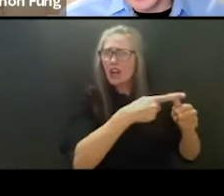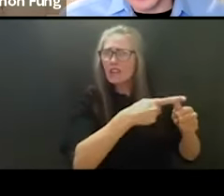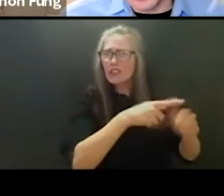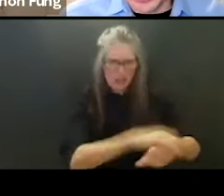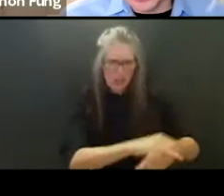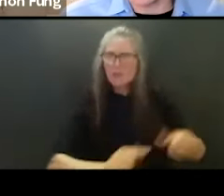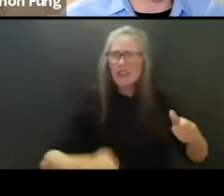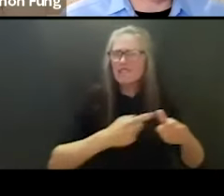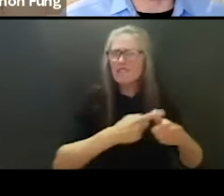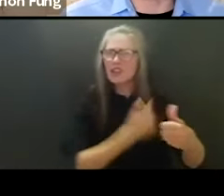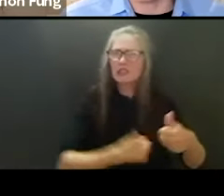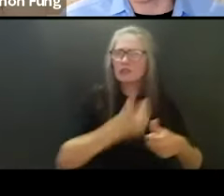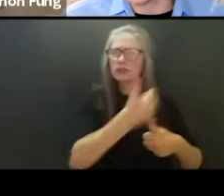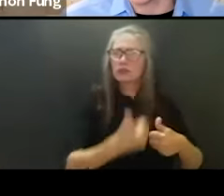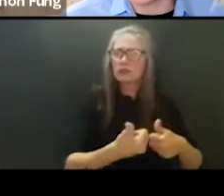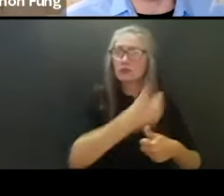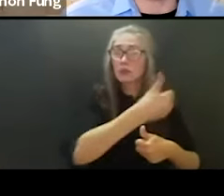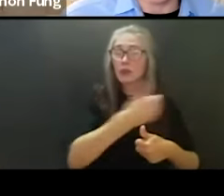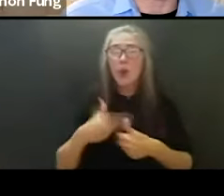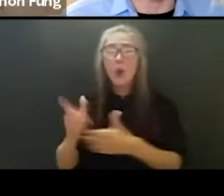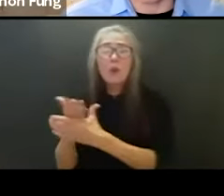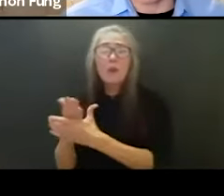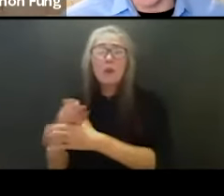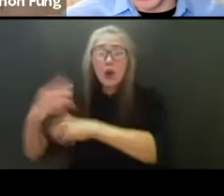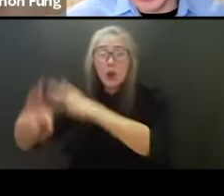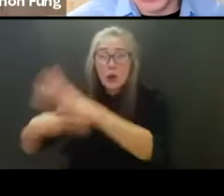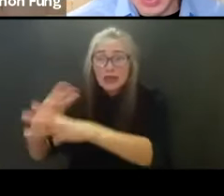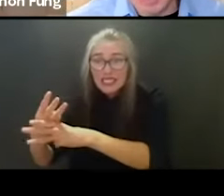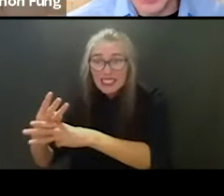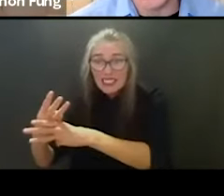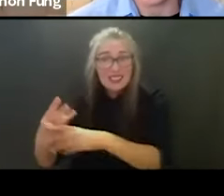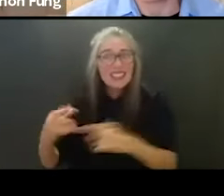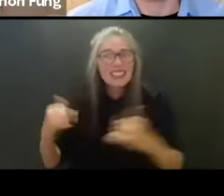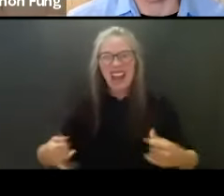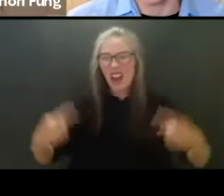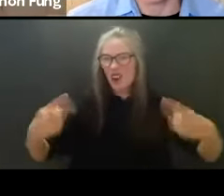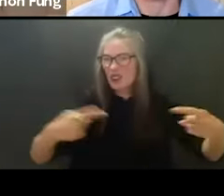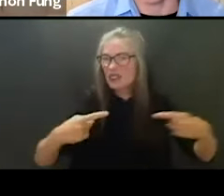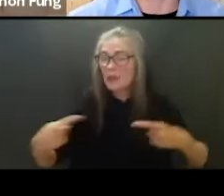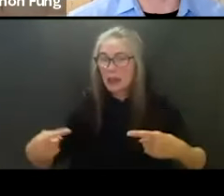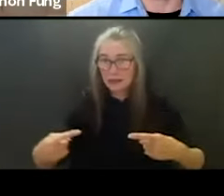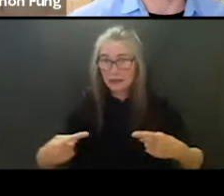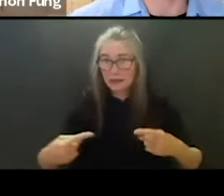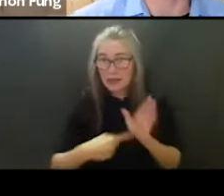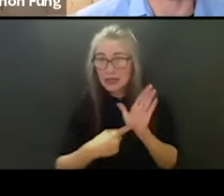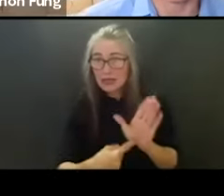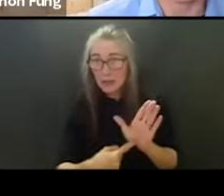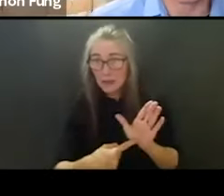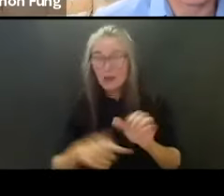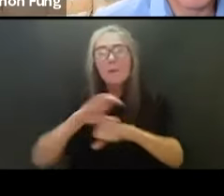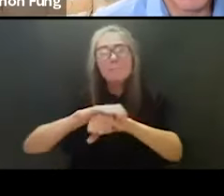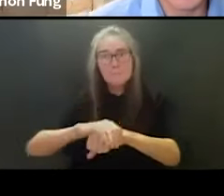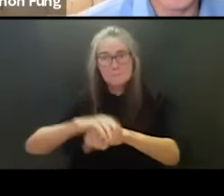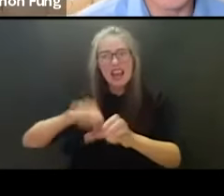national sort of America first or Britain first, marked in the UK by the Brexit, by leaving the European